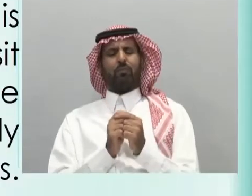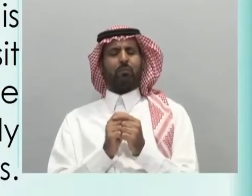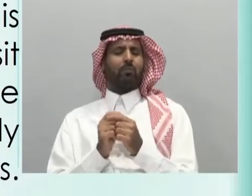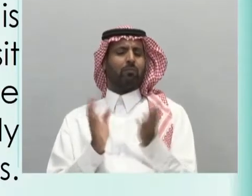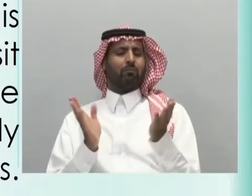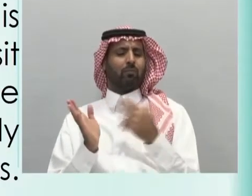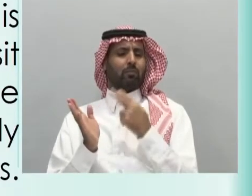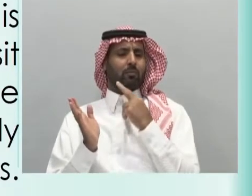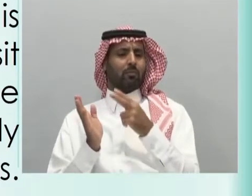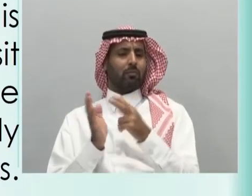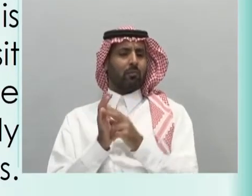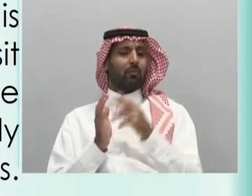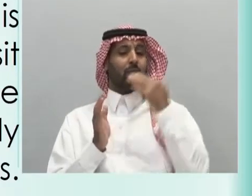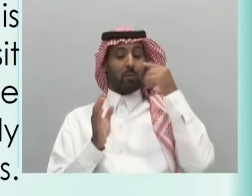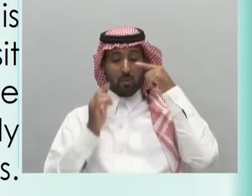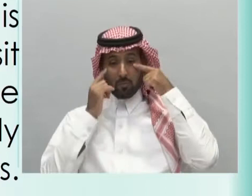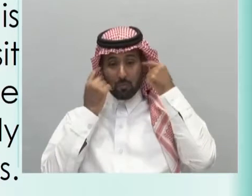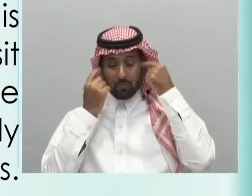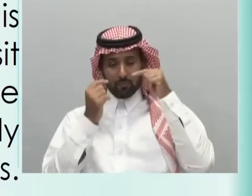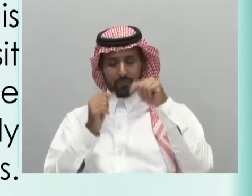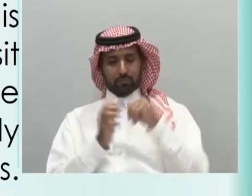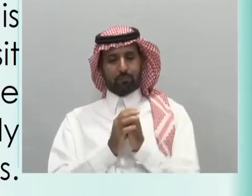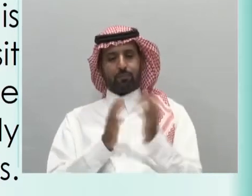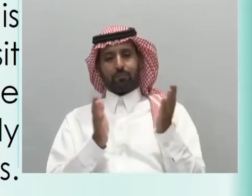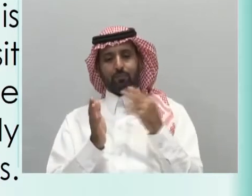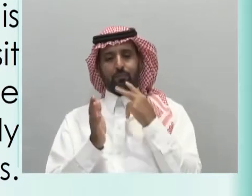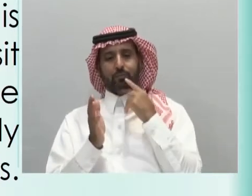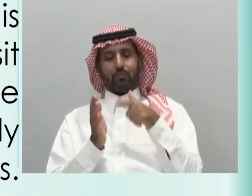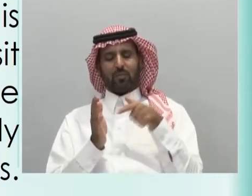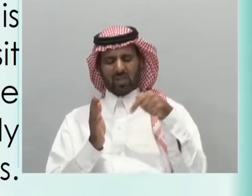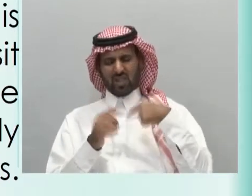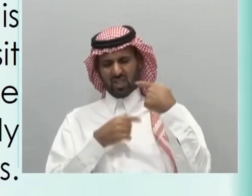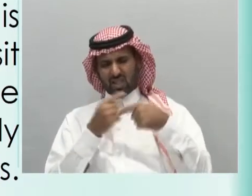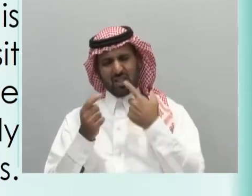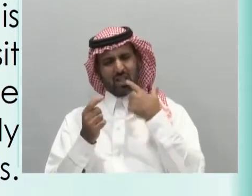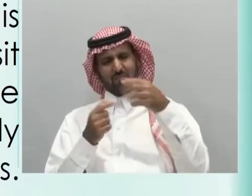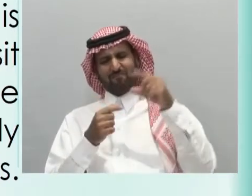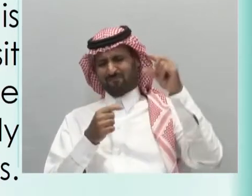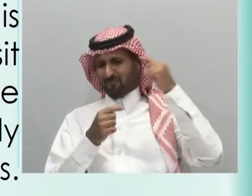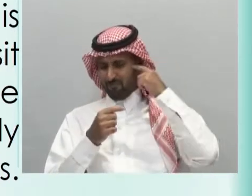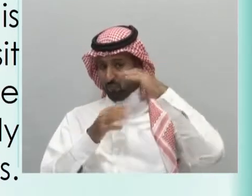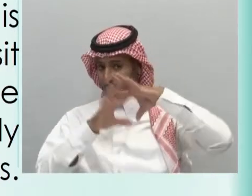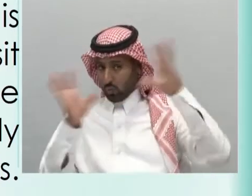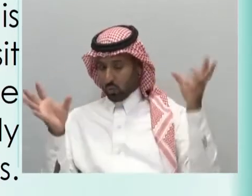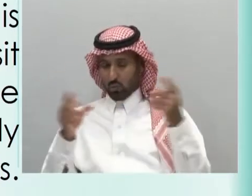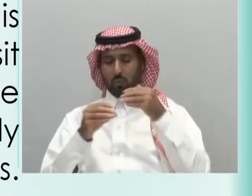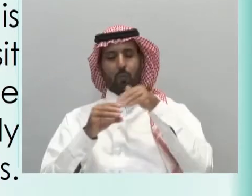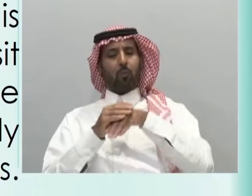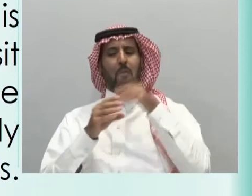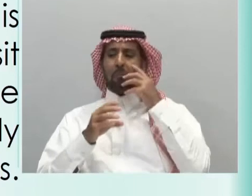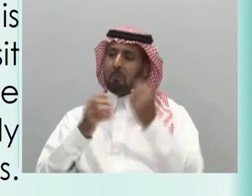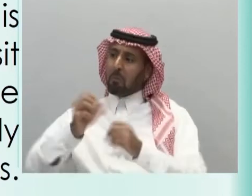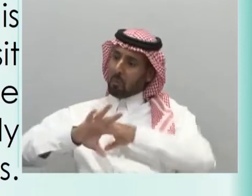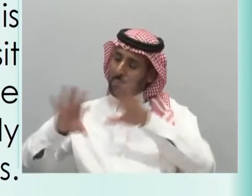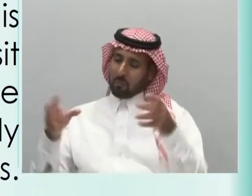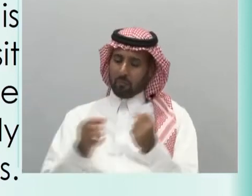Capsule hotels throughout Japan. In recent years, capsule hotels have gained widespread popularity in